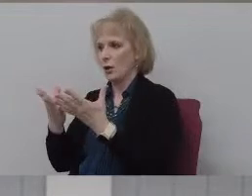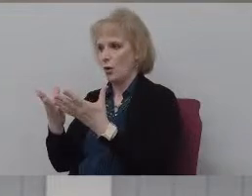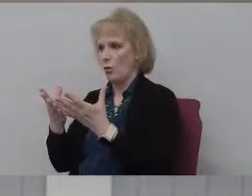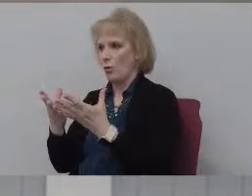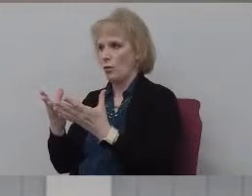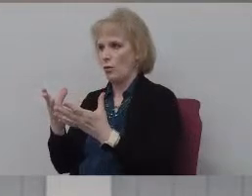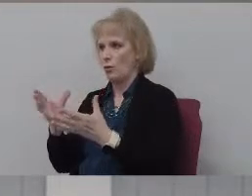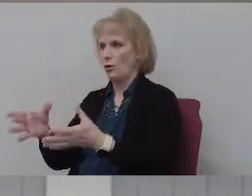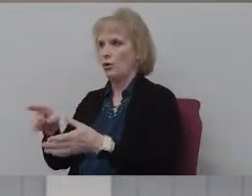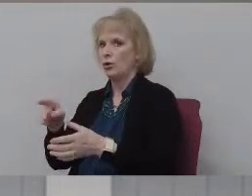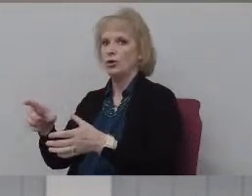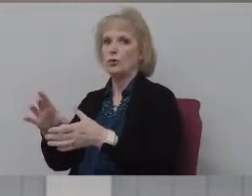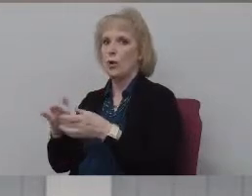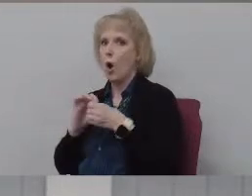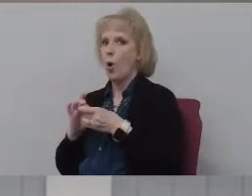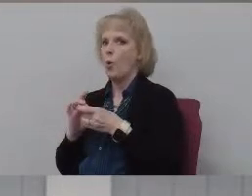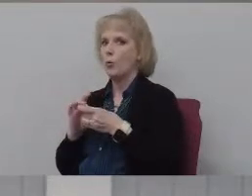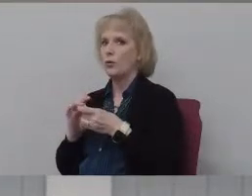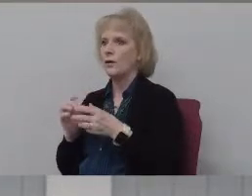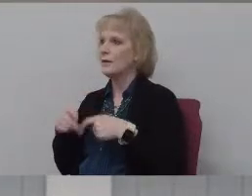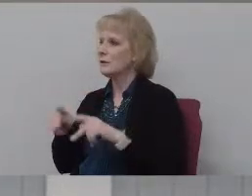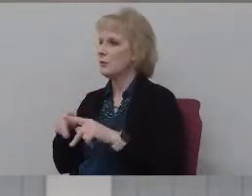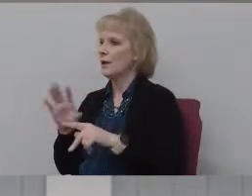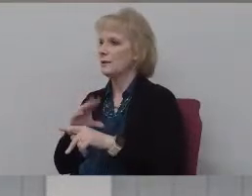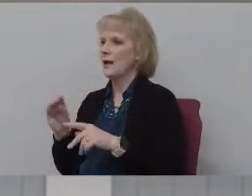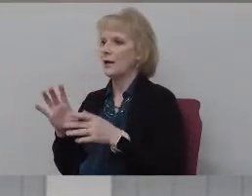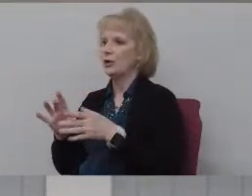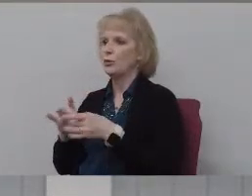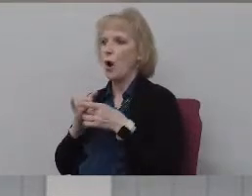You own this place and you own none of this place.